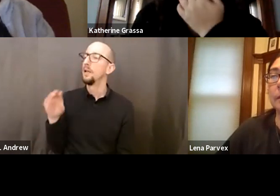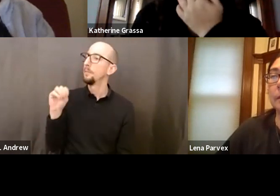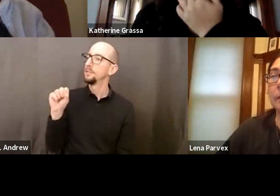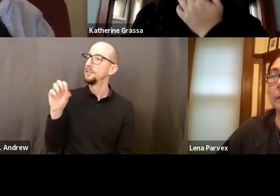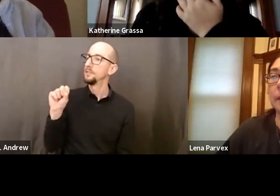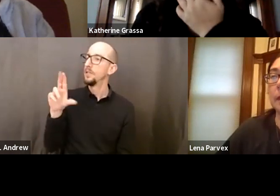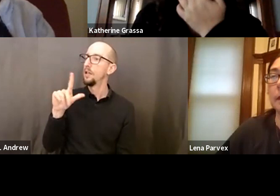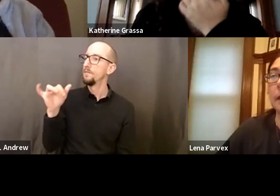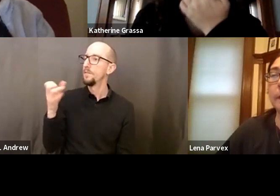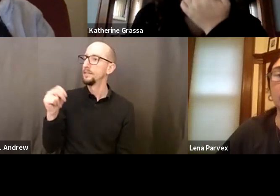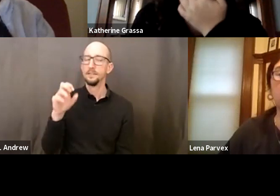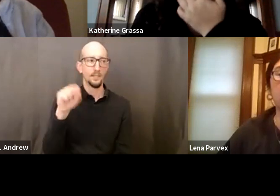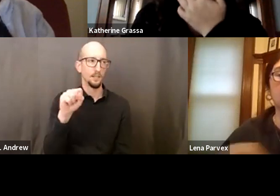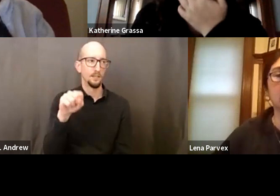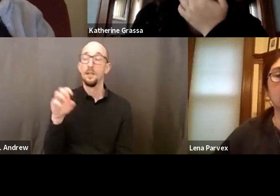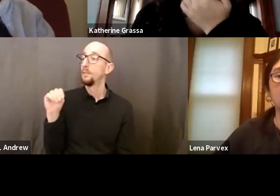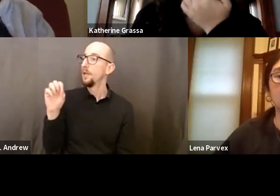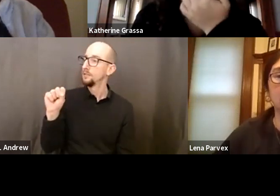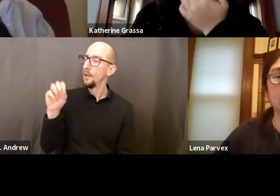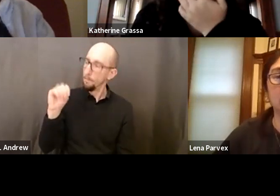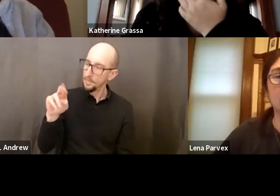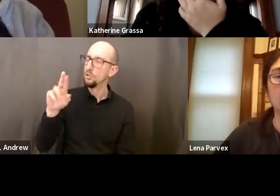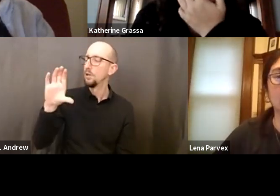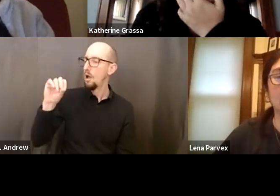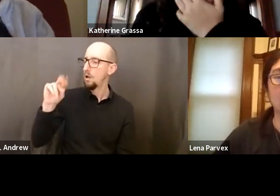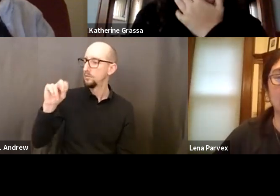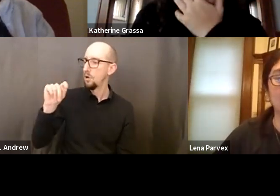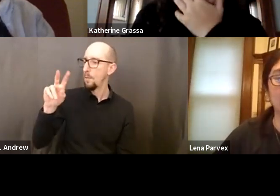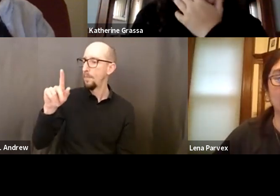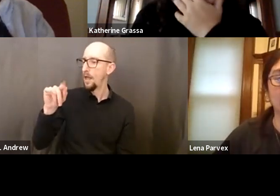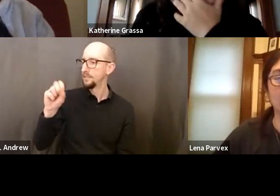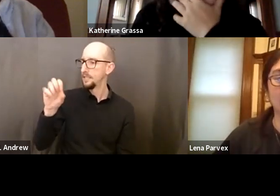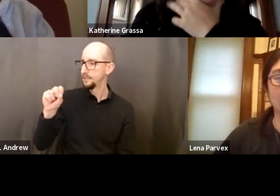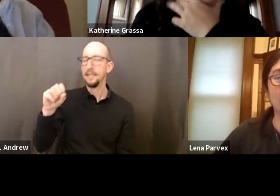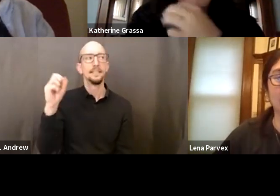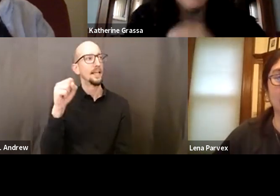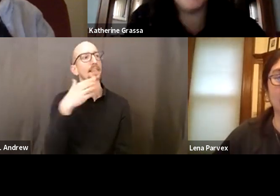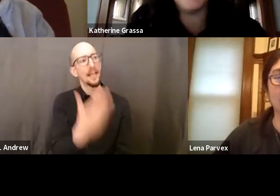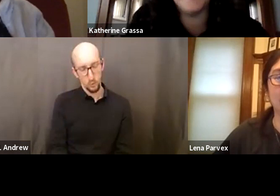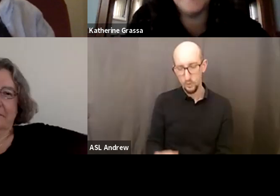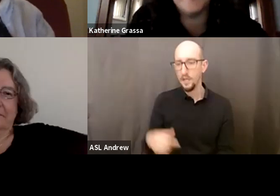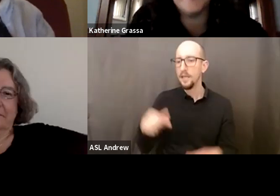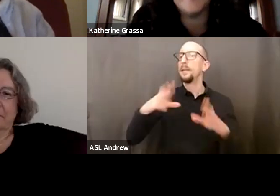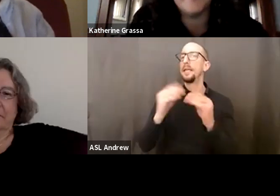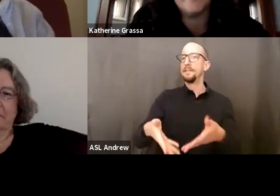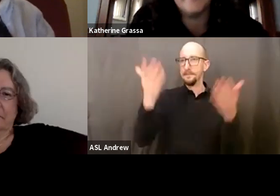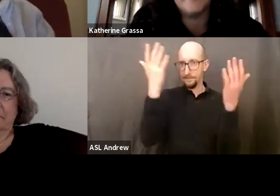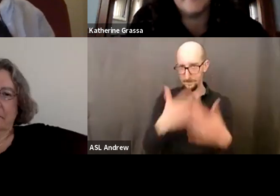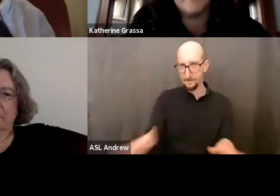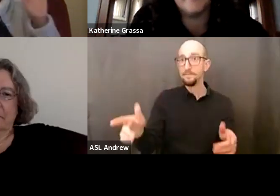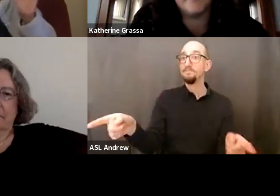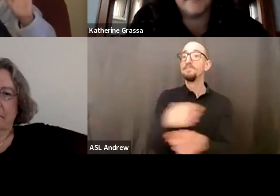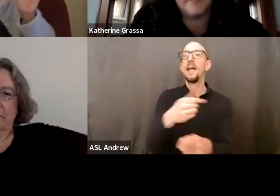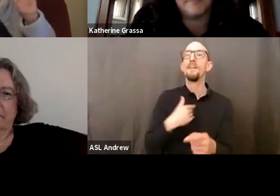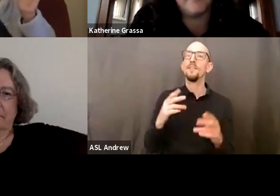Sullivan, Yes. and Mr. Contempasis. Thank you. Thank you. Yes, the meeting is adjourned. You all have a very